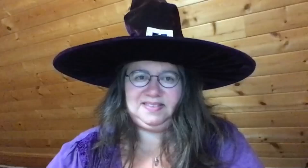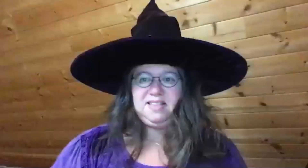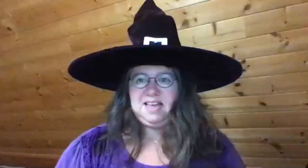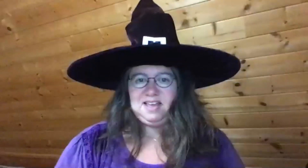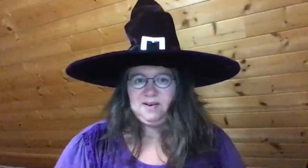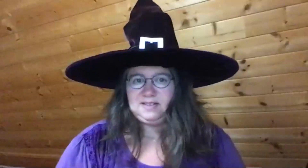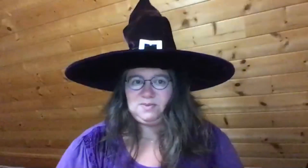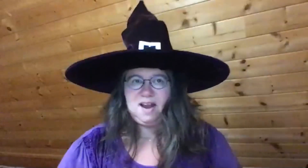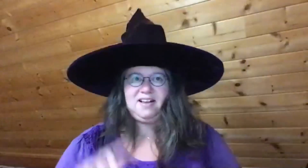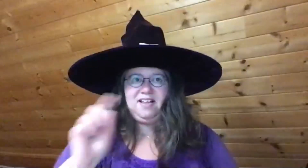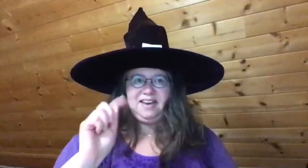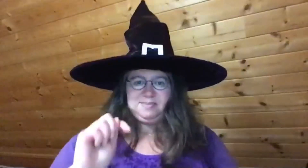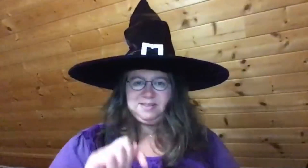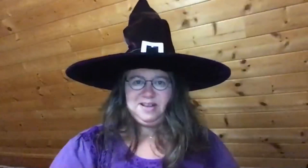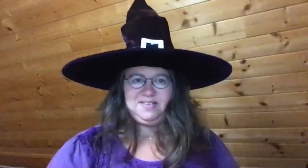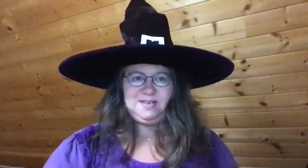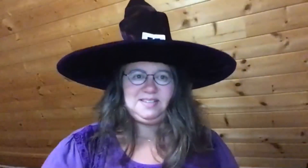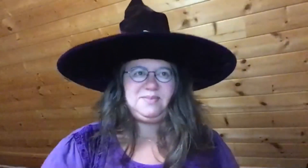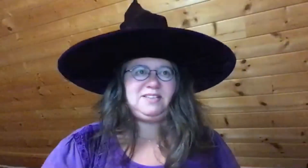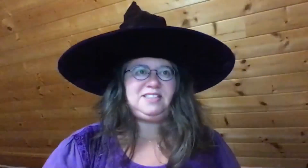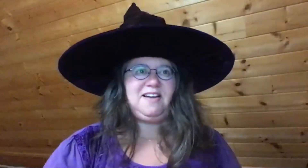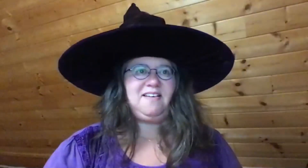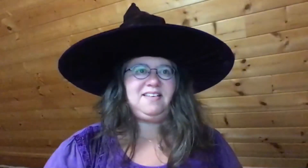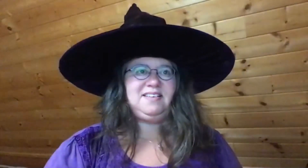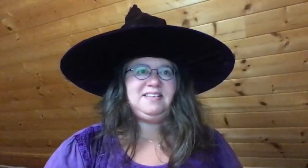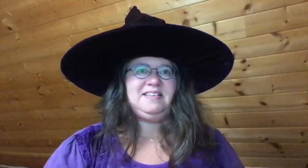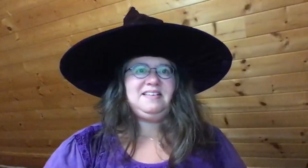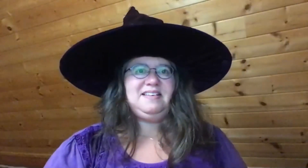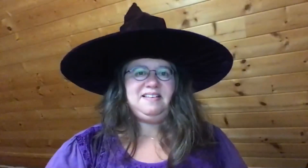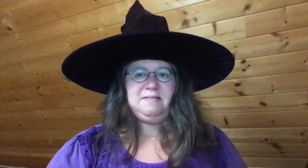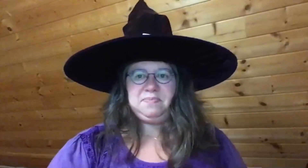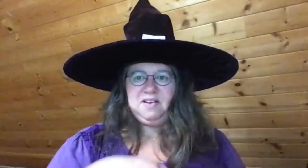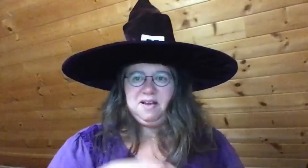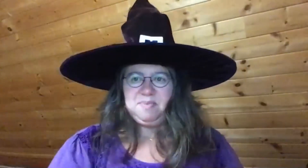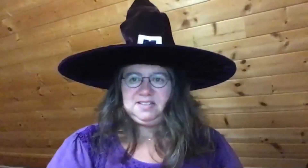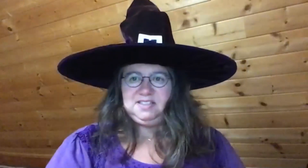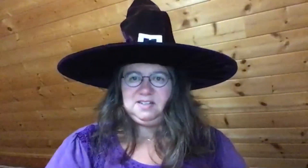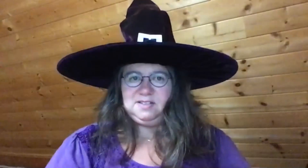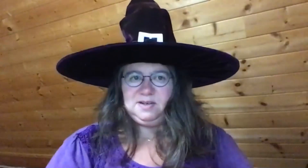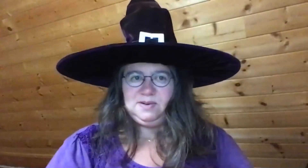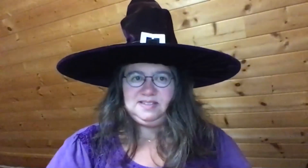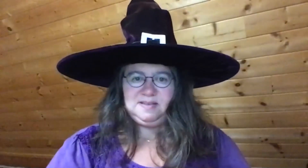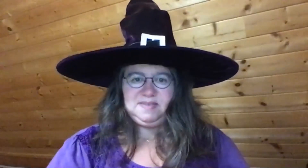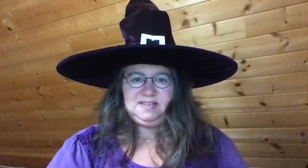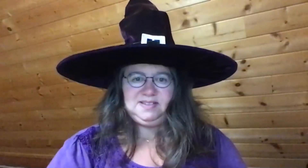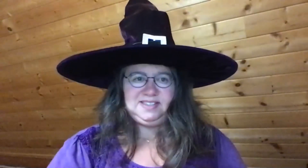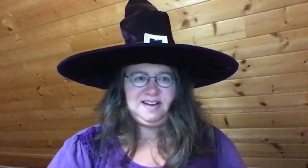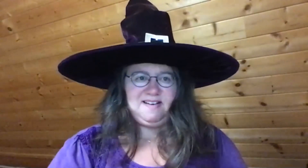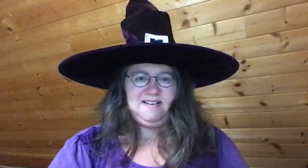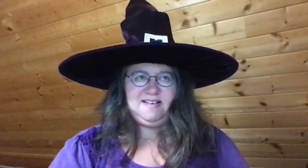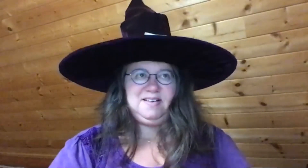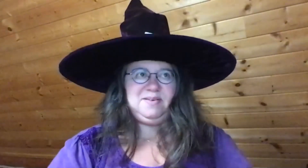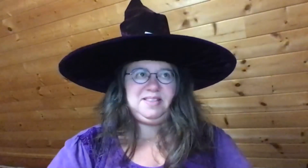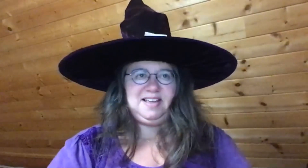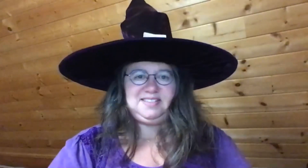All right, great. Thank you. I'm just writing all that up so we have notes on what you shared. All right, practitioners, who has something to